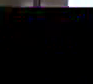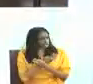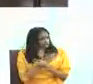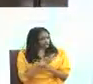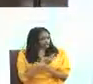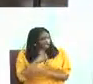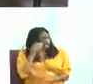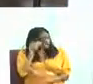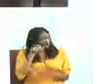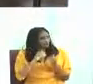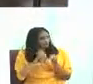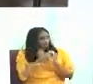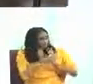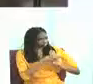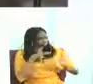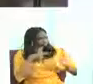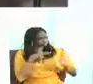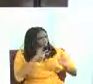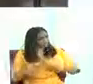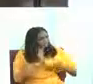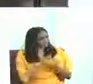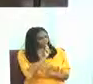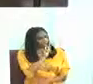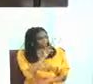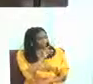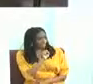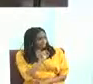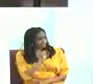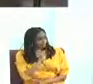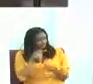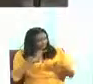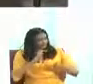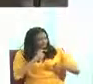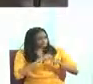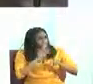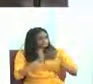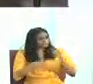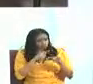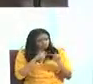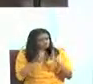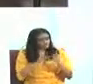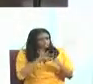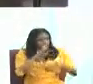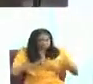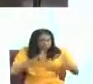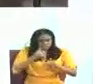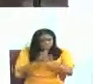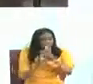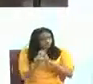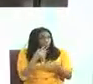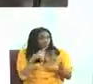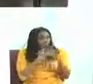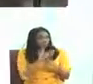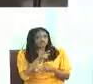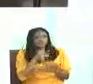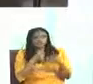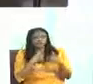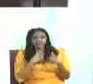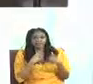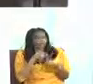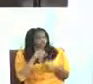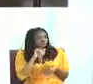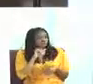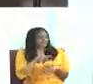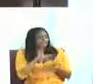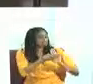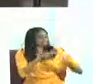as a person living with AIDS in the time when people have been judging everybody, and all I got was a death sentence.